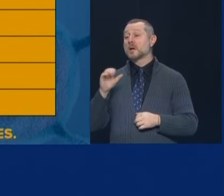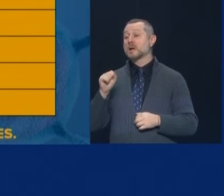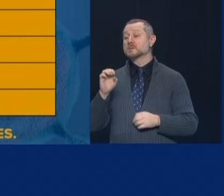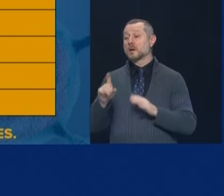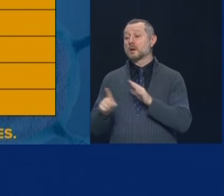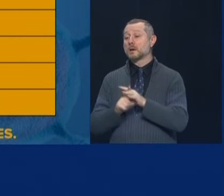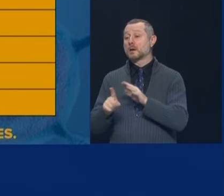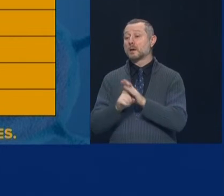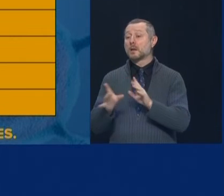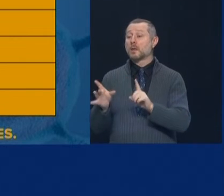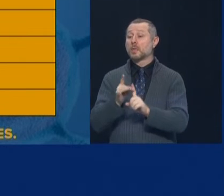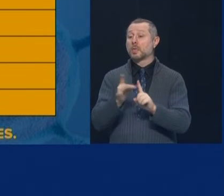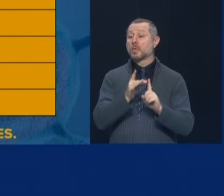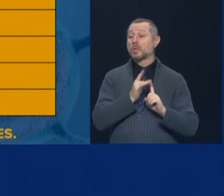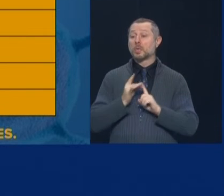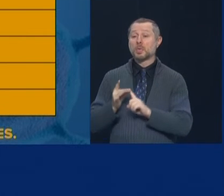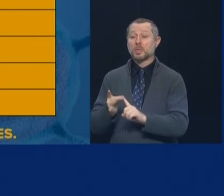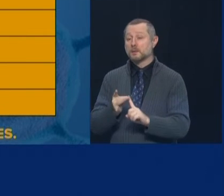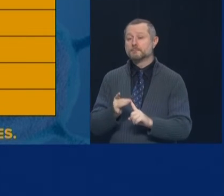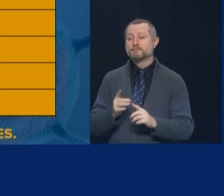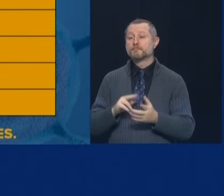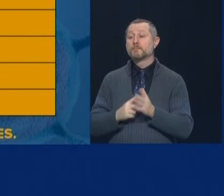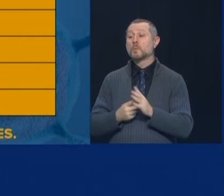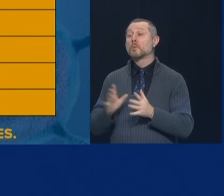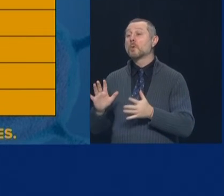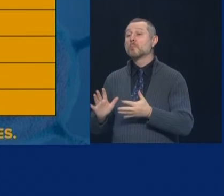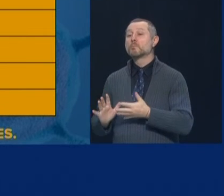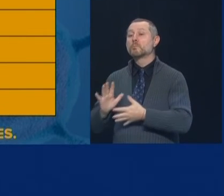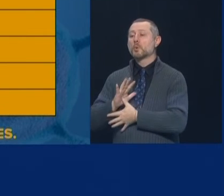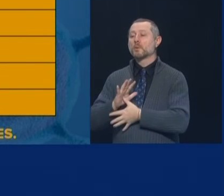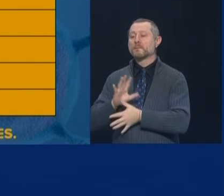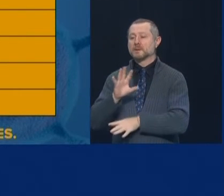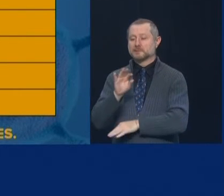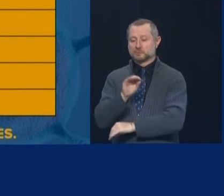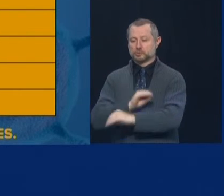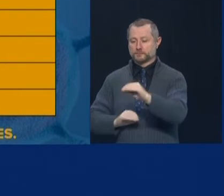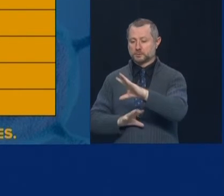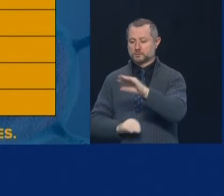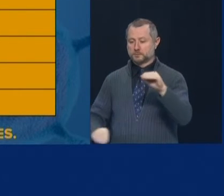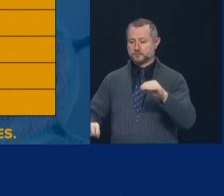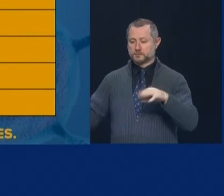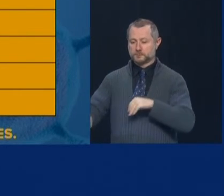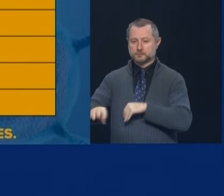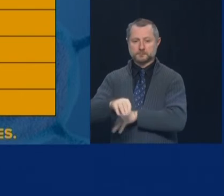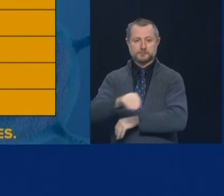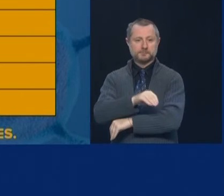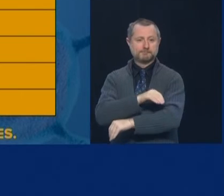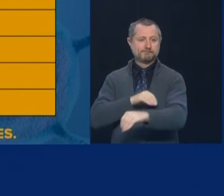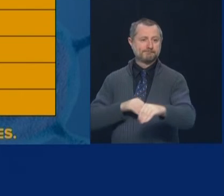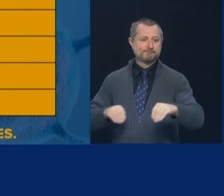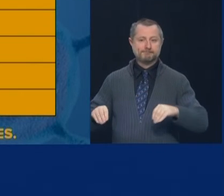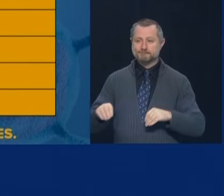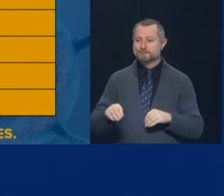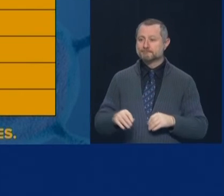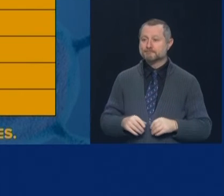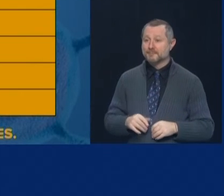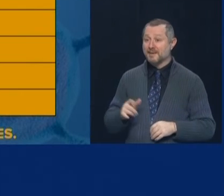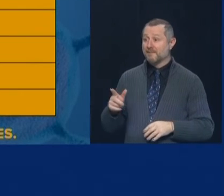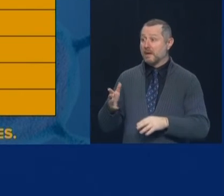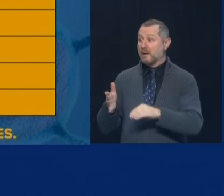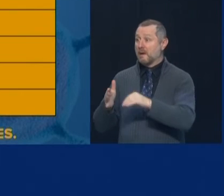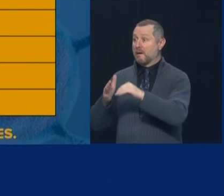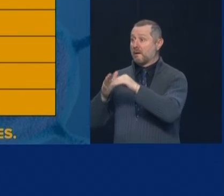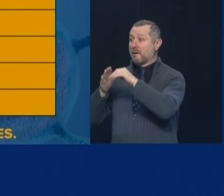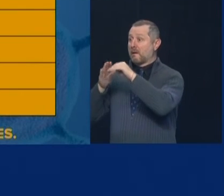the prioritization shifts for obvious reasons. By number of cases, it's New York